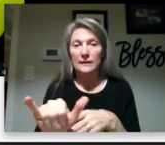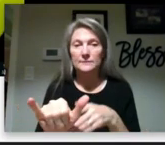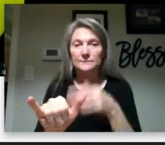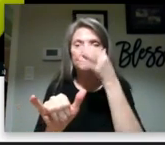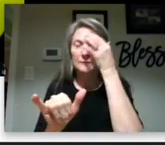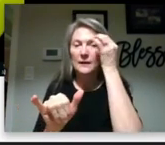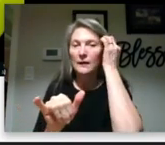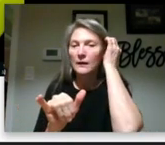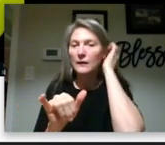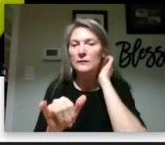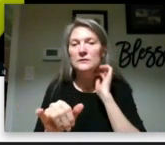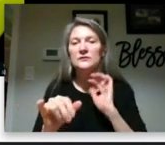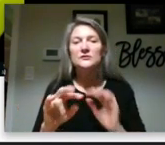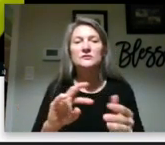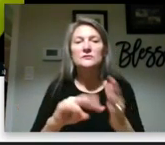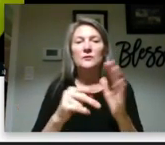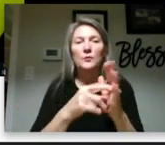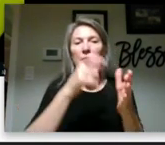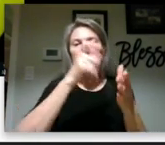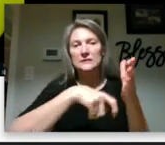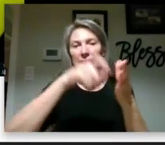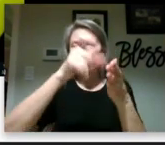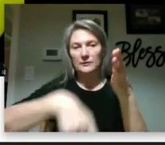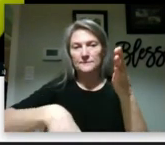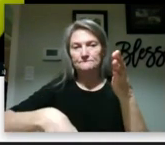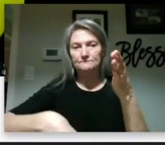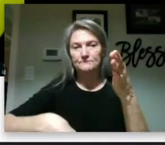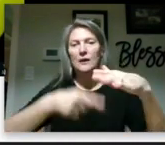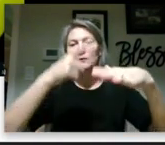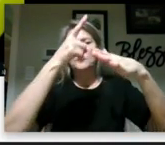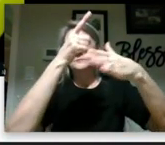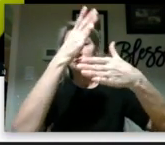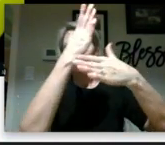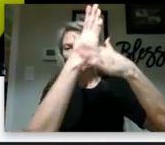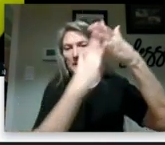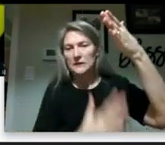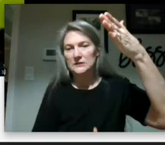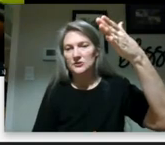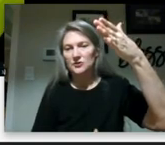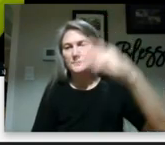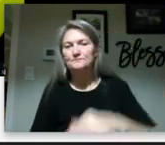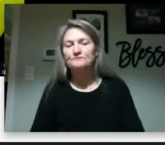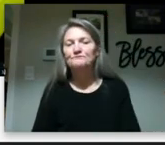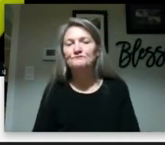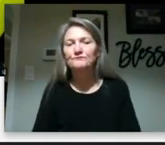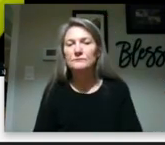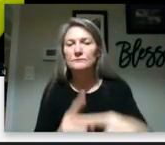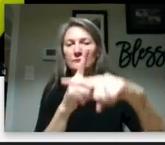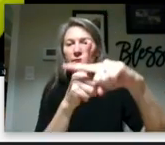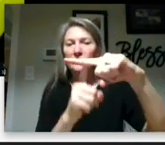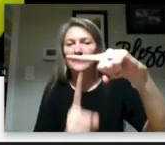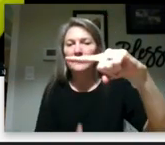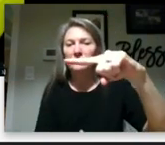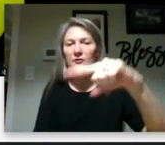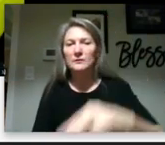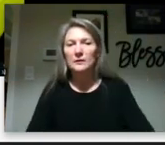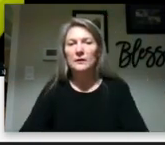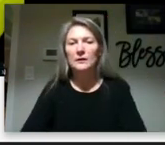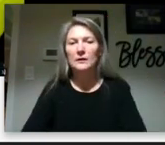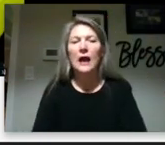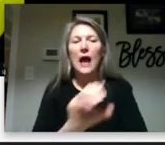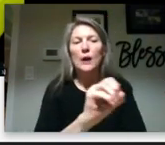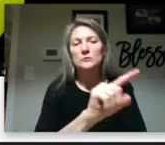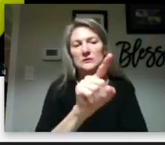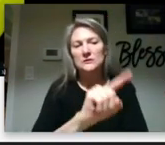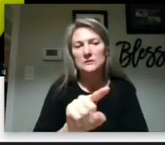is start by making a table. So I'll go off to the side here and we'll have